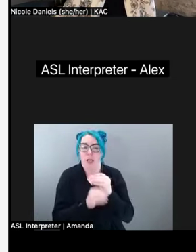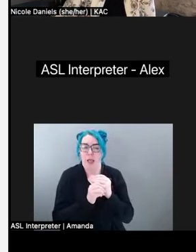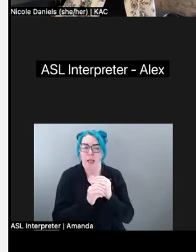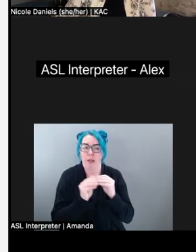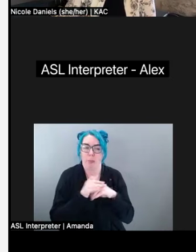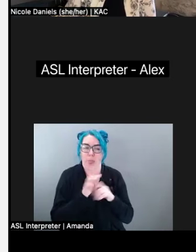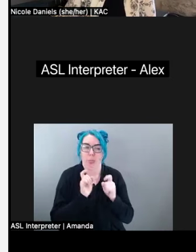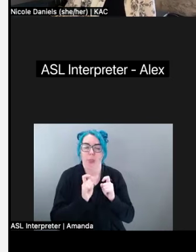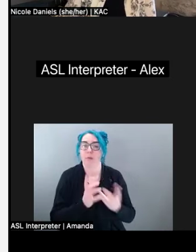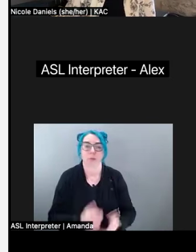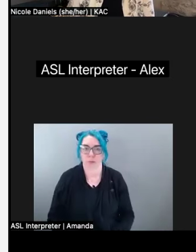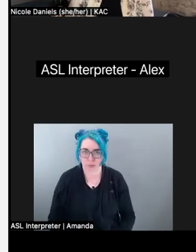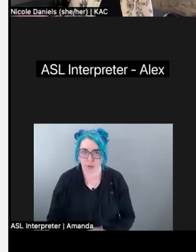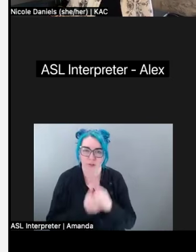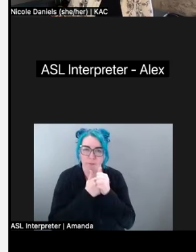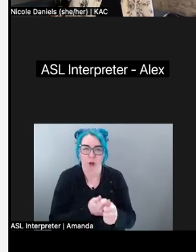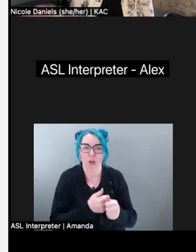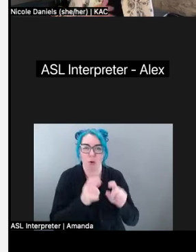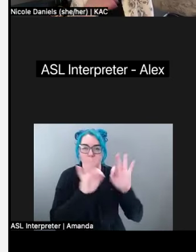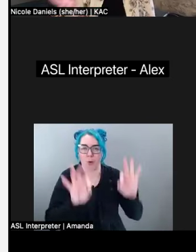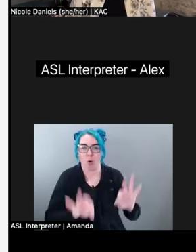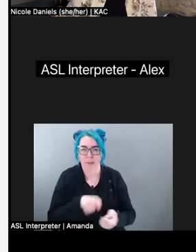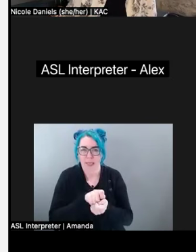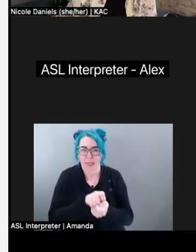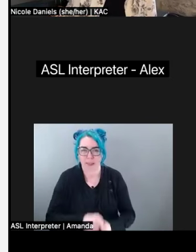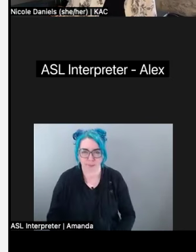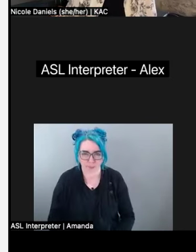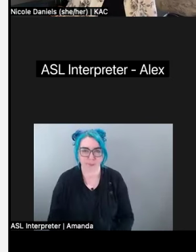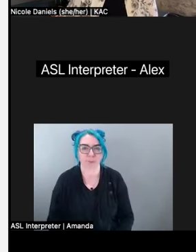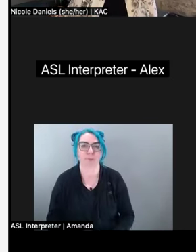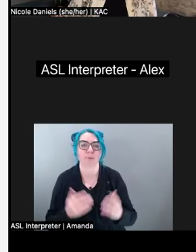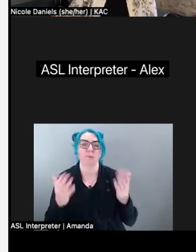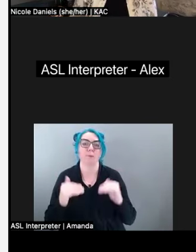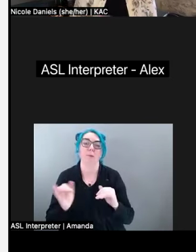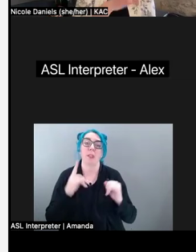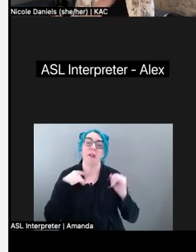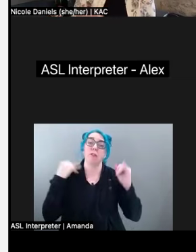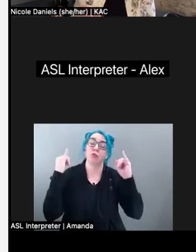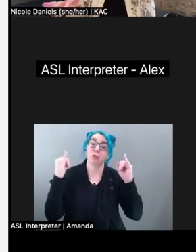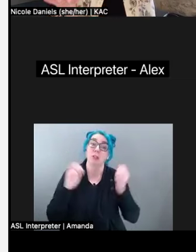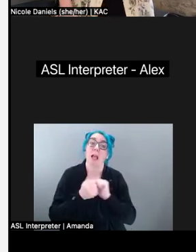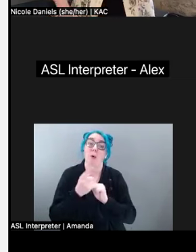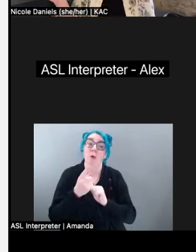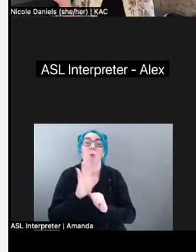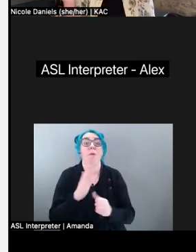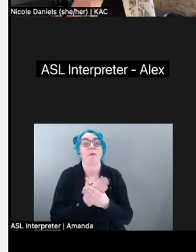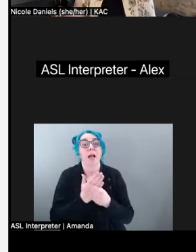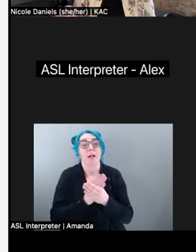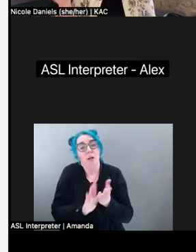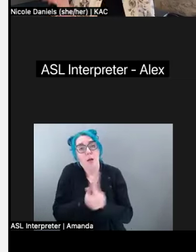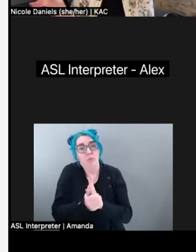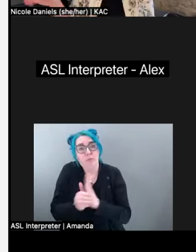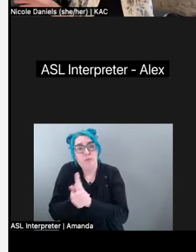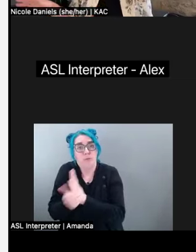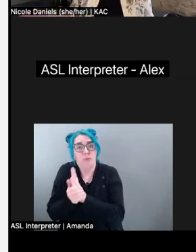to label your files in the guidelines, which are also copied here. Essentially, it's 2026 underscore